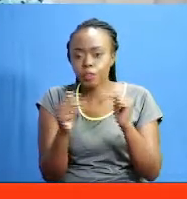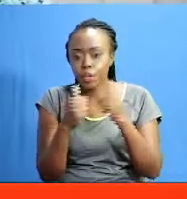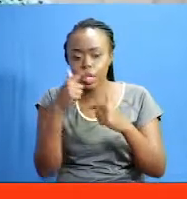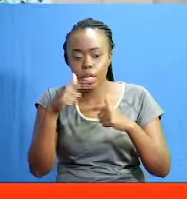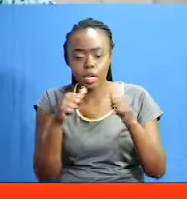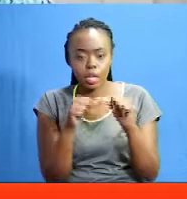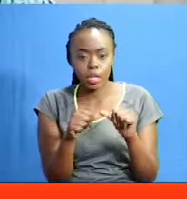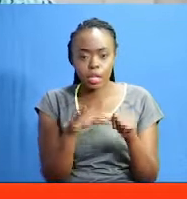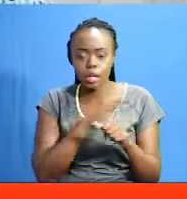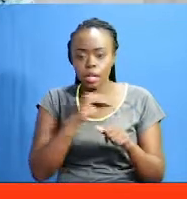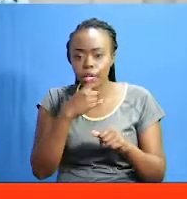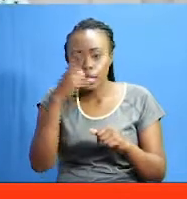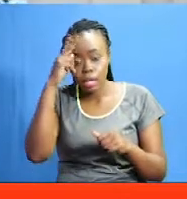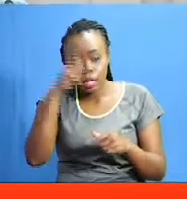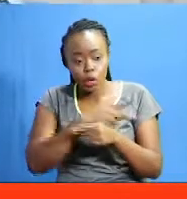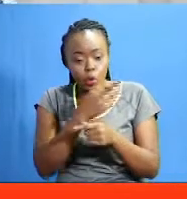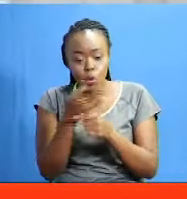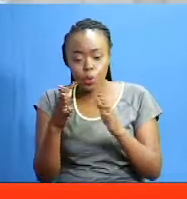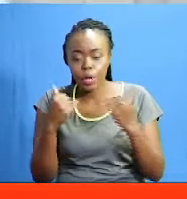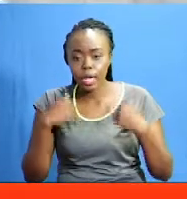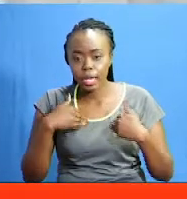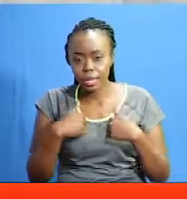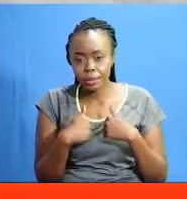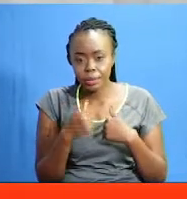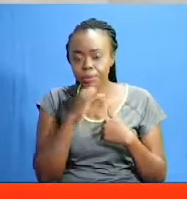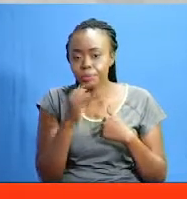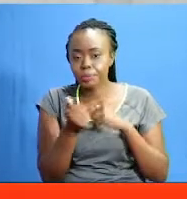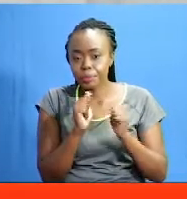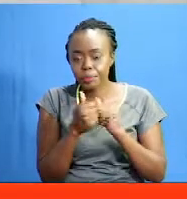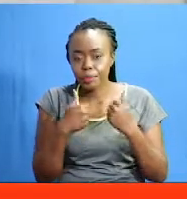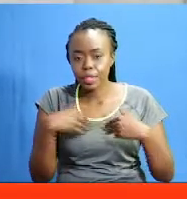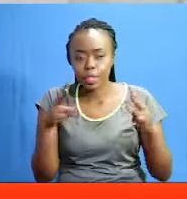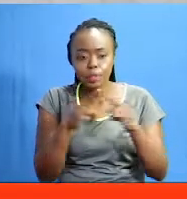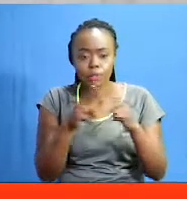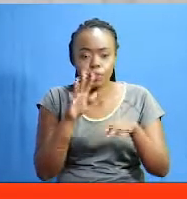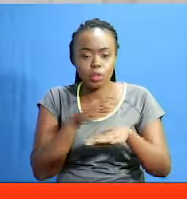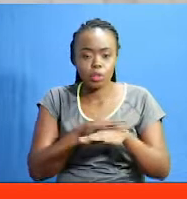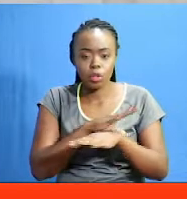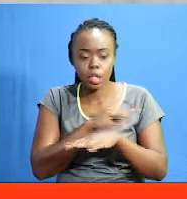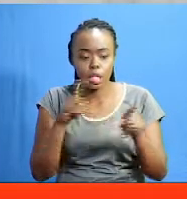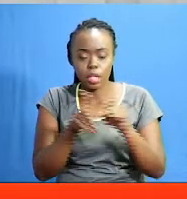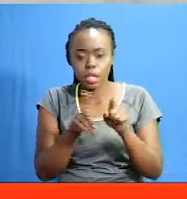very aggressive, and the kind of foundation they have had is quite good.